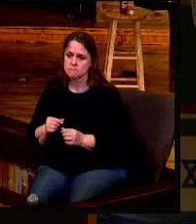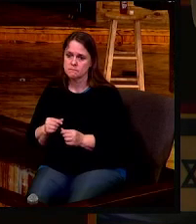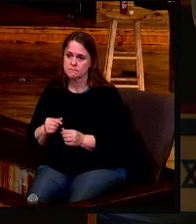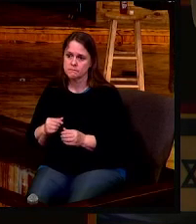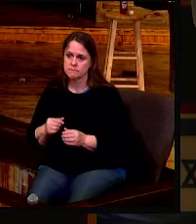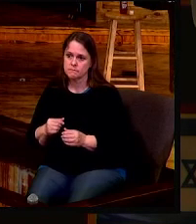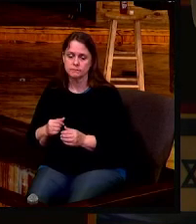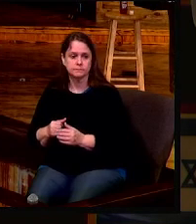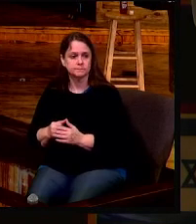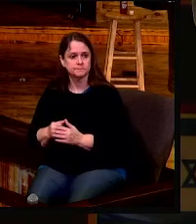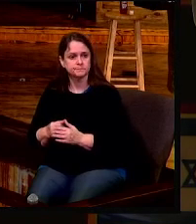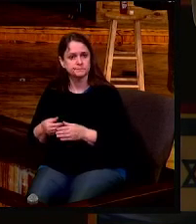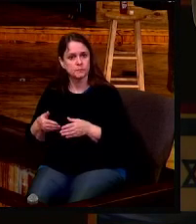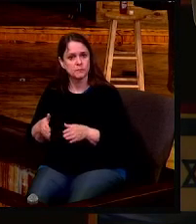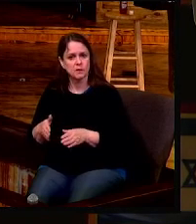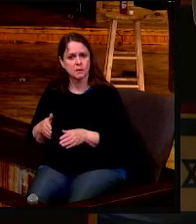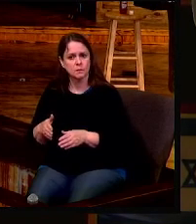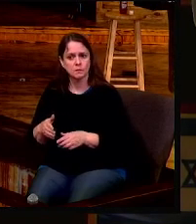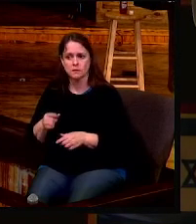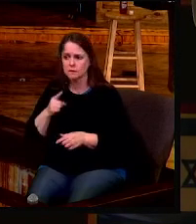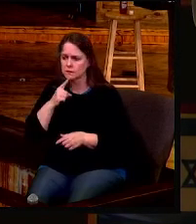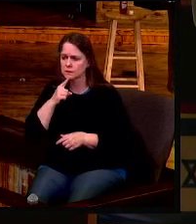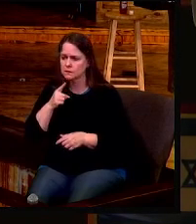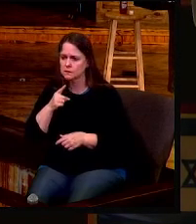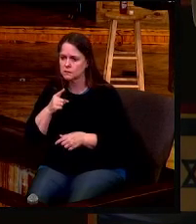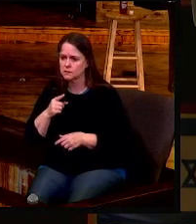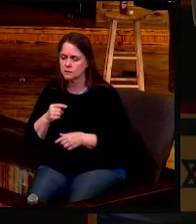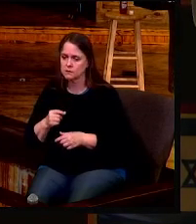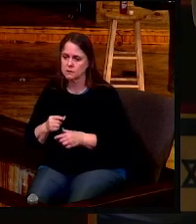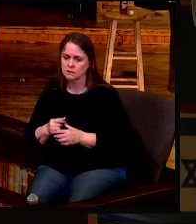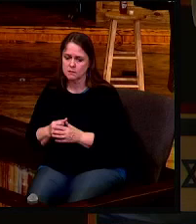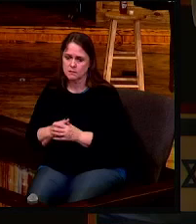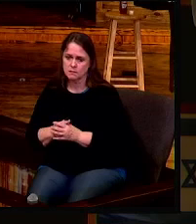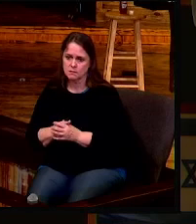worried that it will cost you a friendship